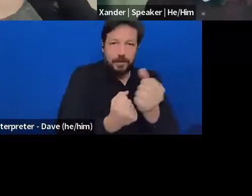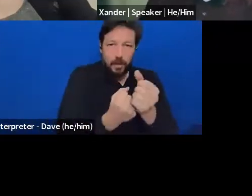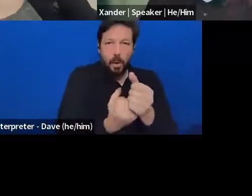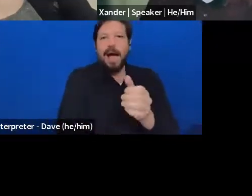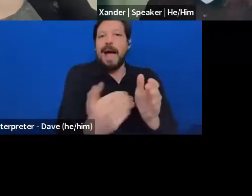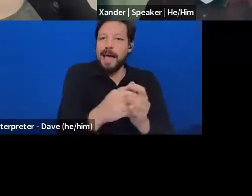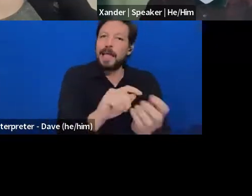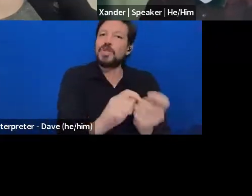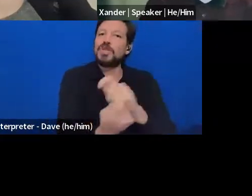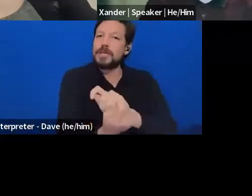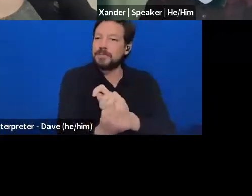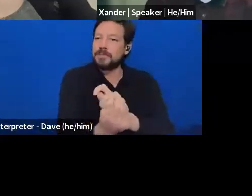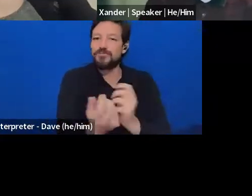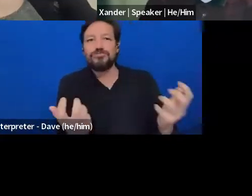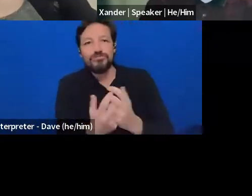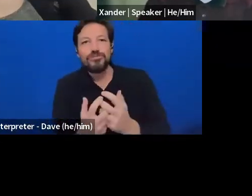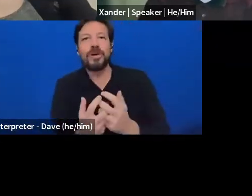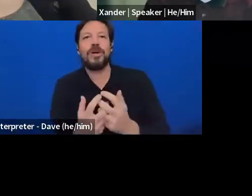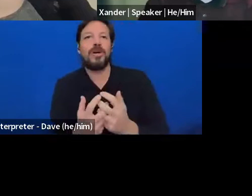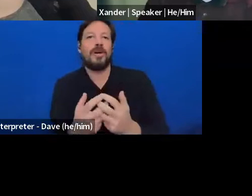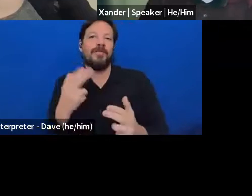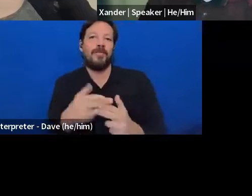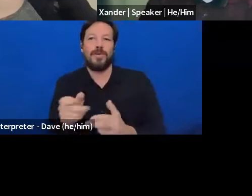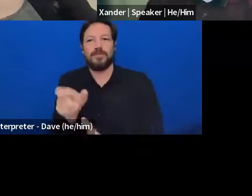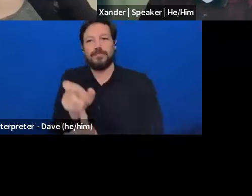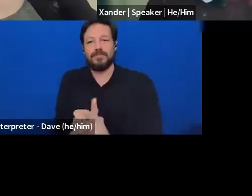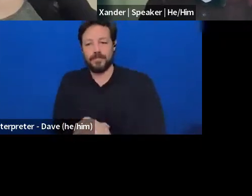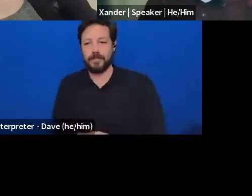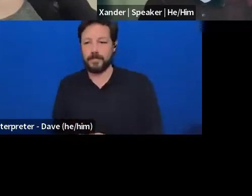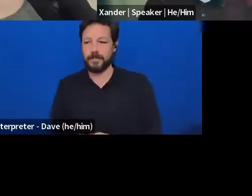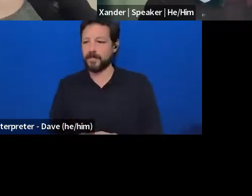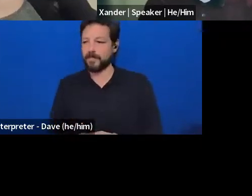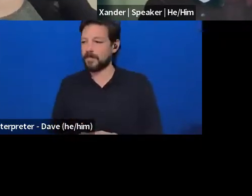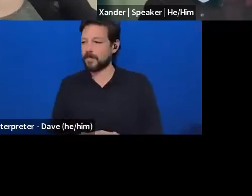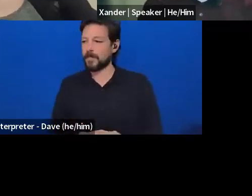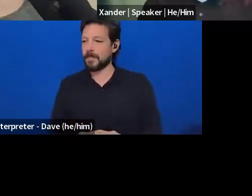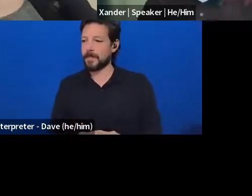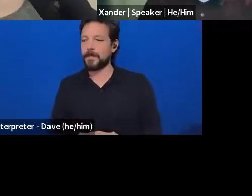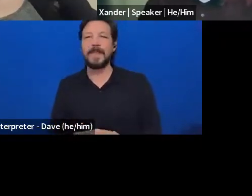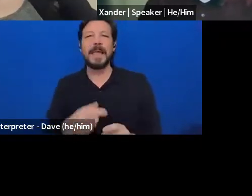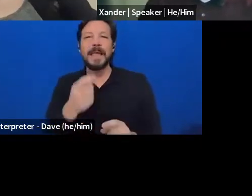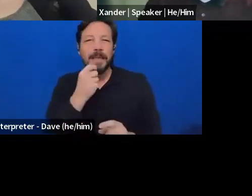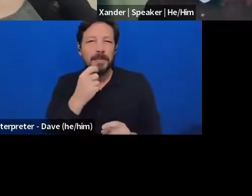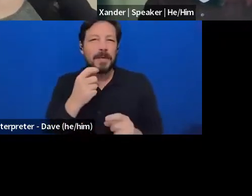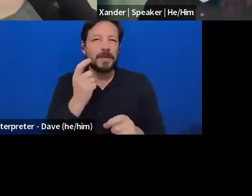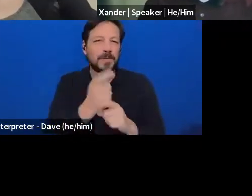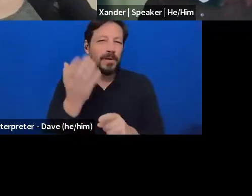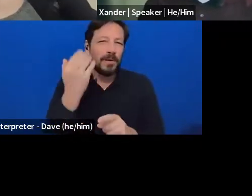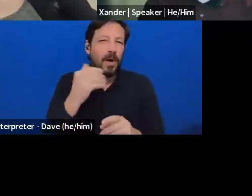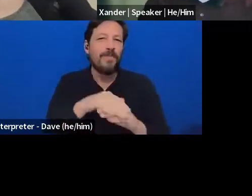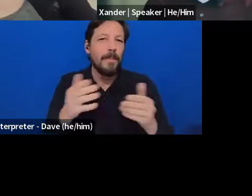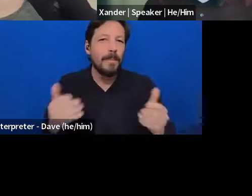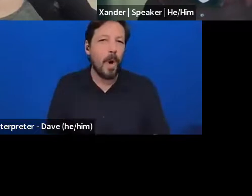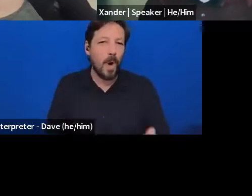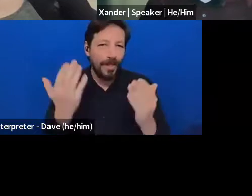might be necessary and appropriate. And I think we've sort of touched on this in a way around the birthday party conversations that we've